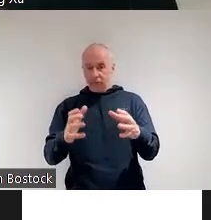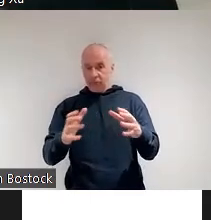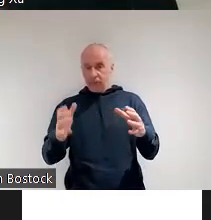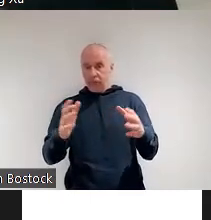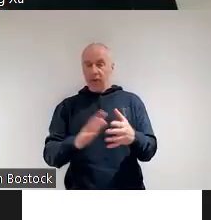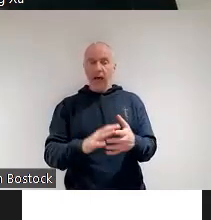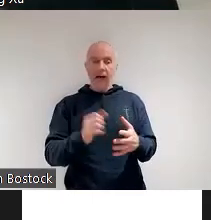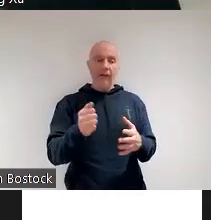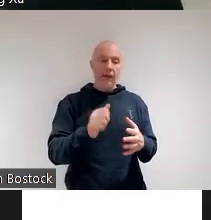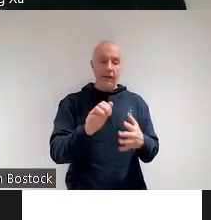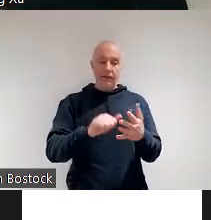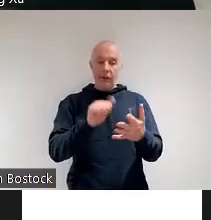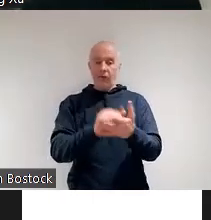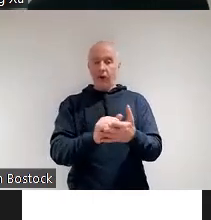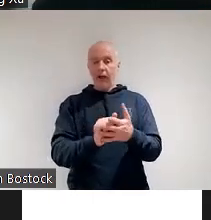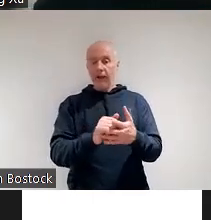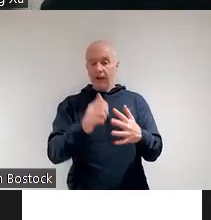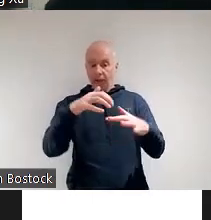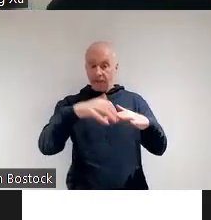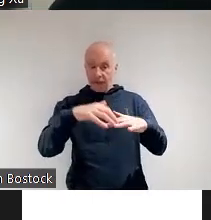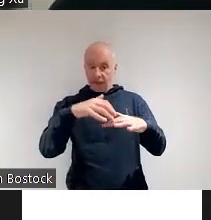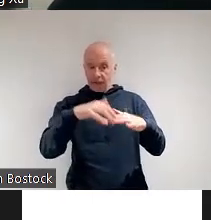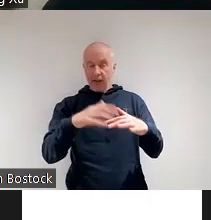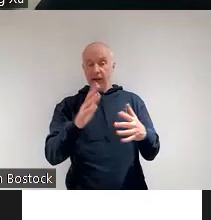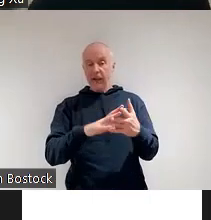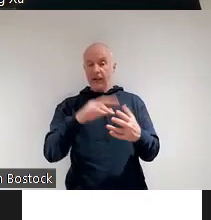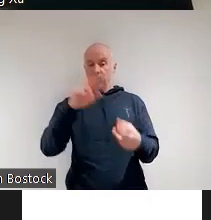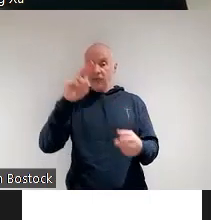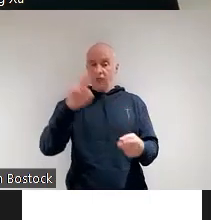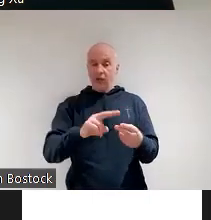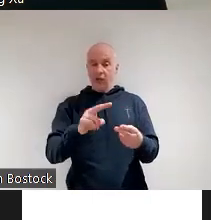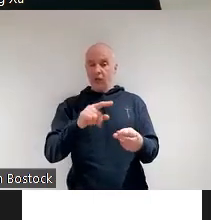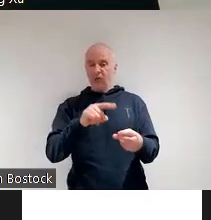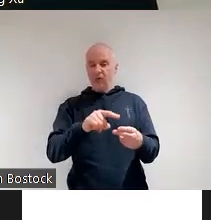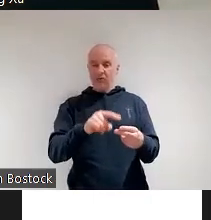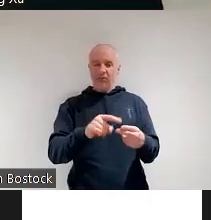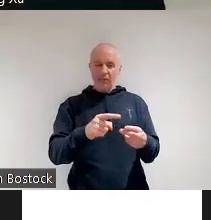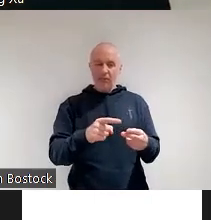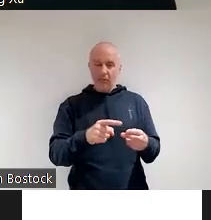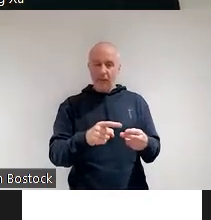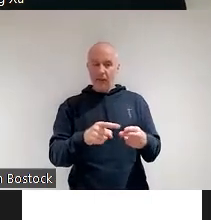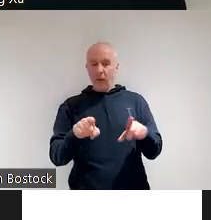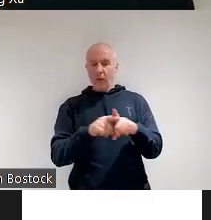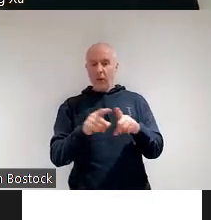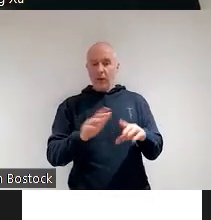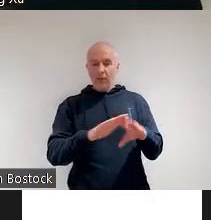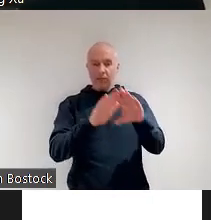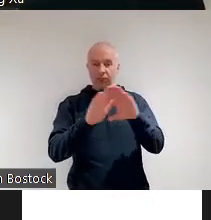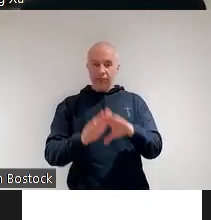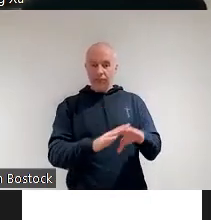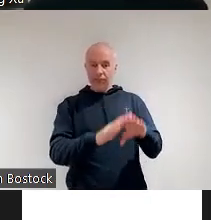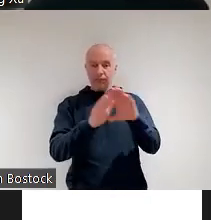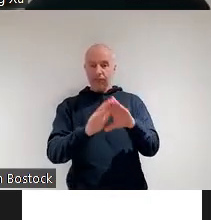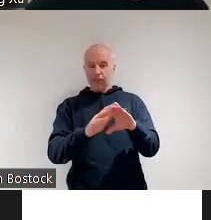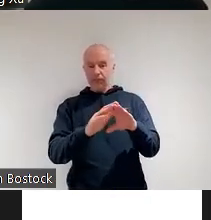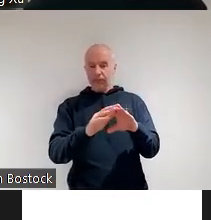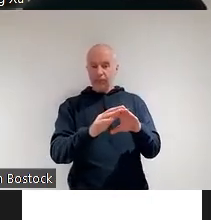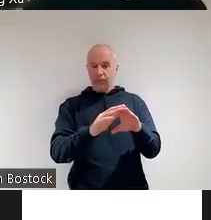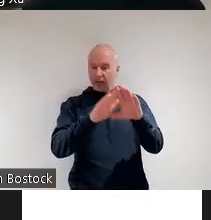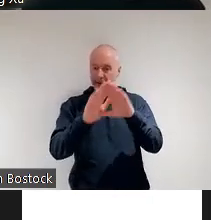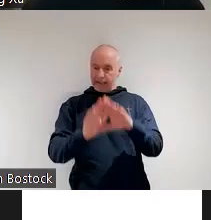filters. They are able to actually reduce that quite a lot. And of course, they have to also be compliant with the standard. So this is not a huge